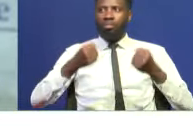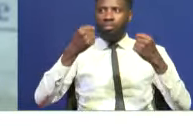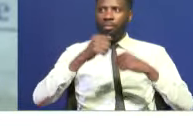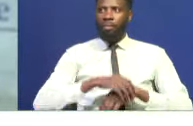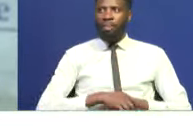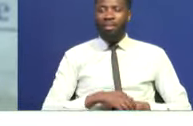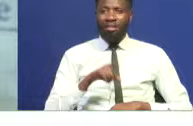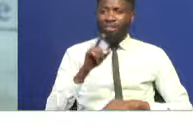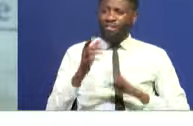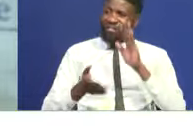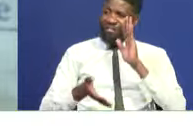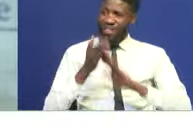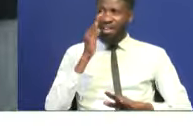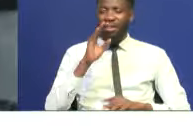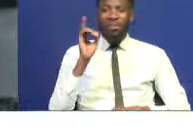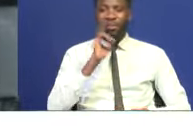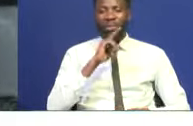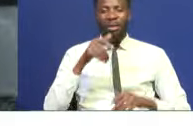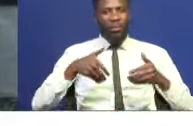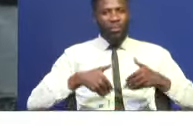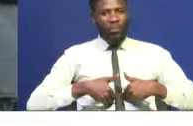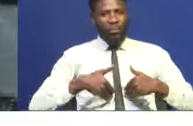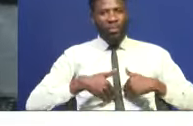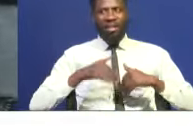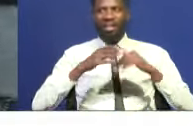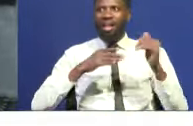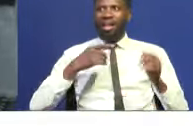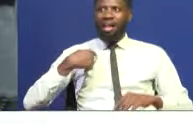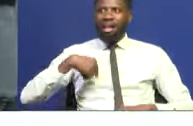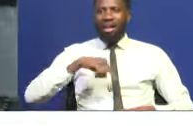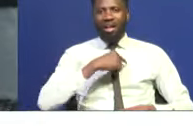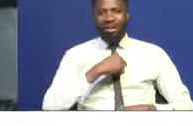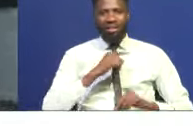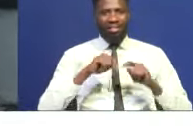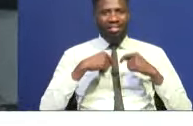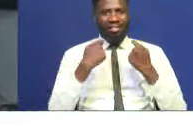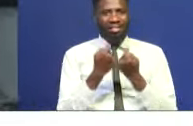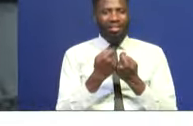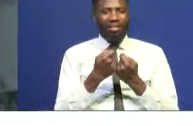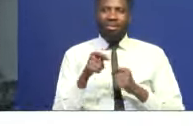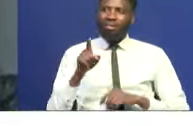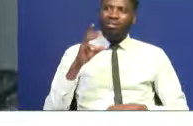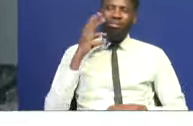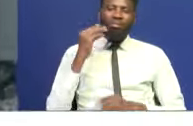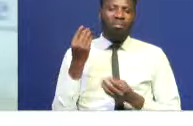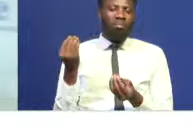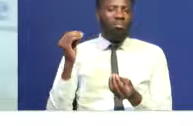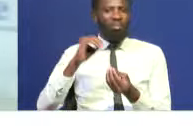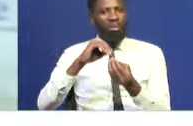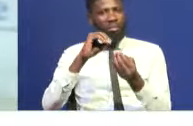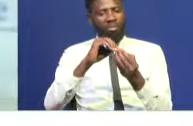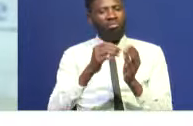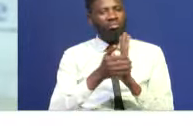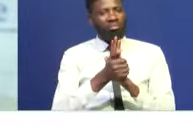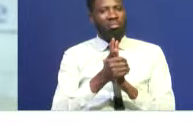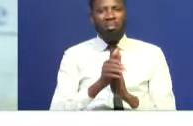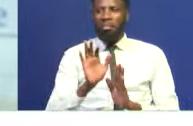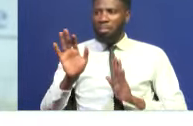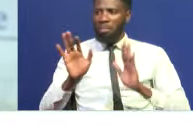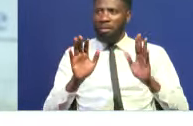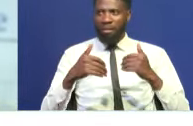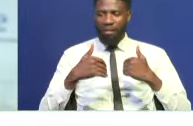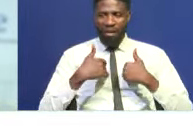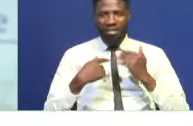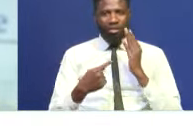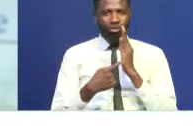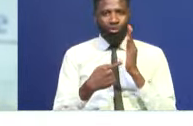faster. Of course, they are younger than us, and every day they are more experienced, and they have some skills and tactics to